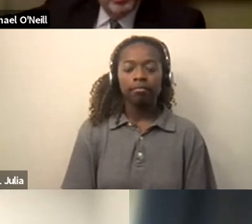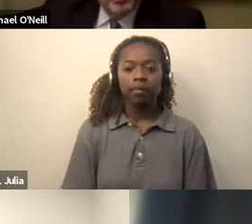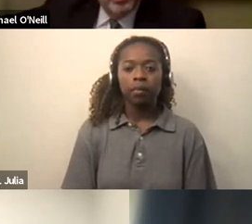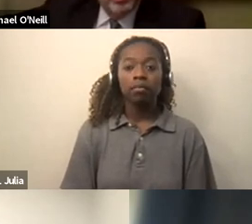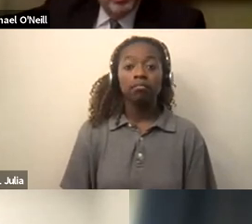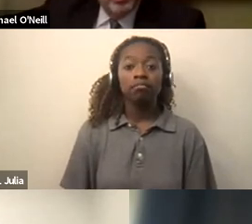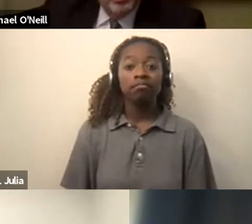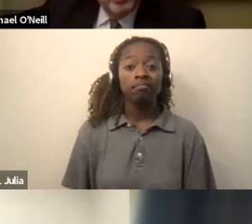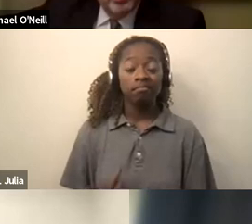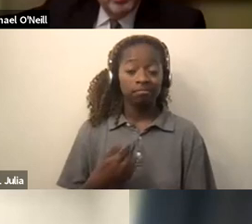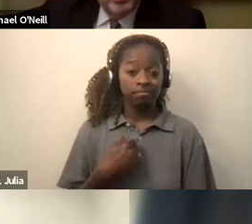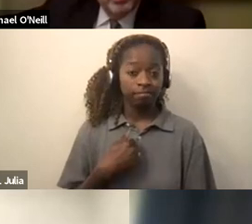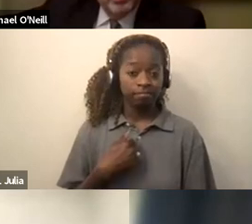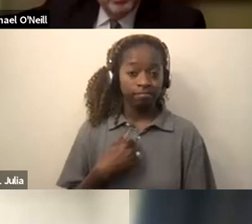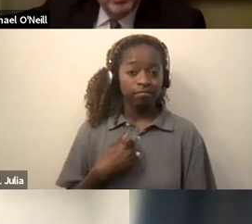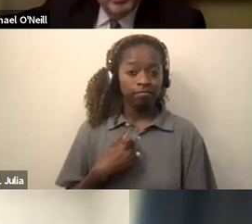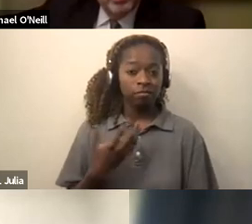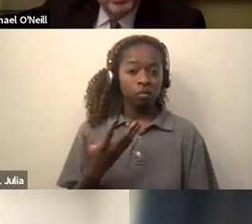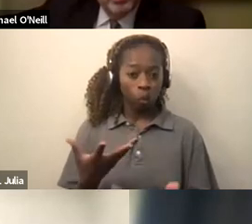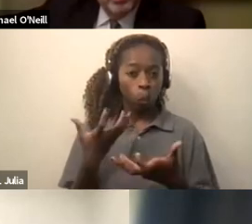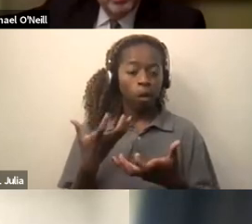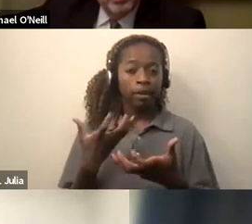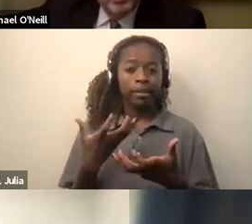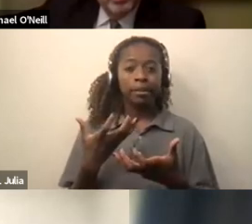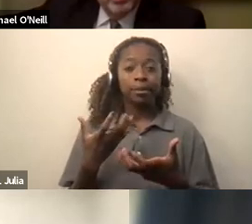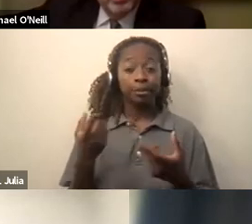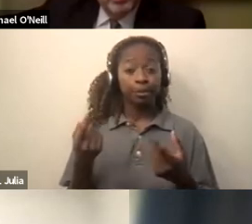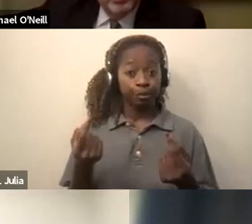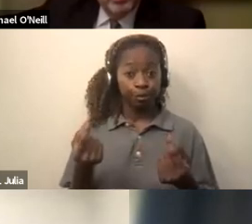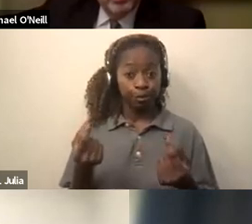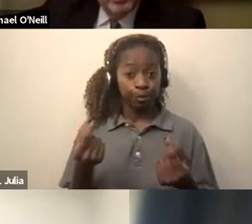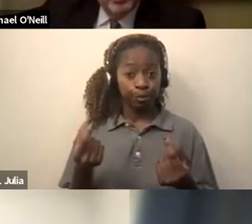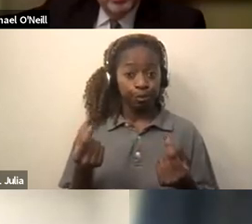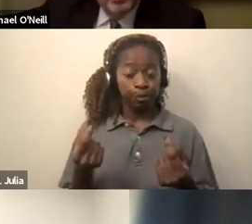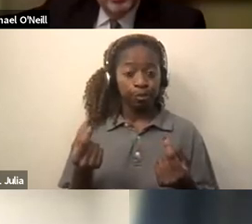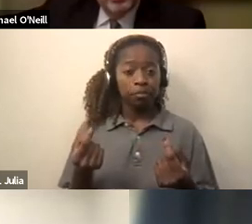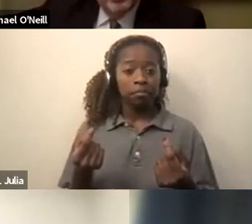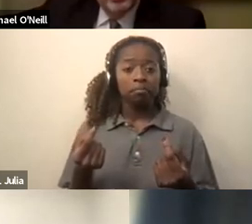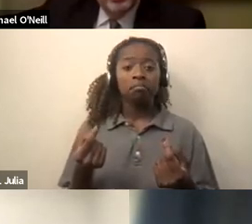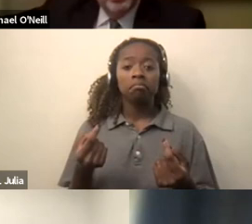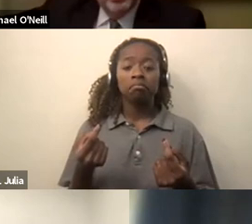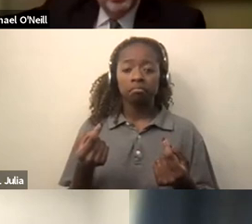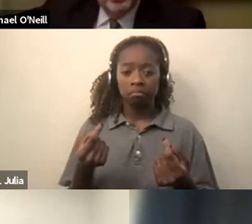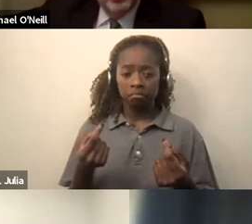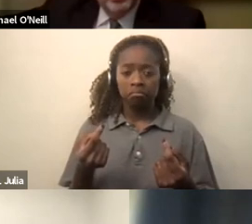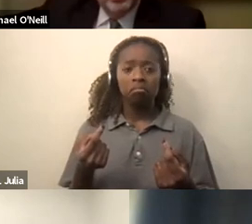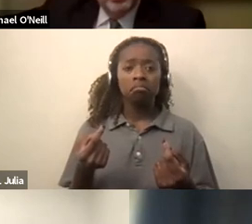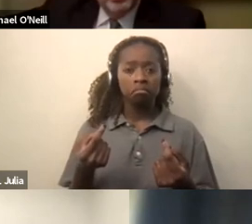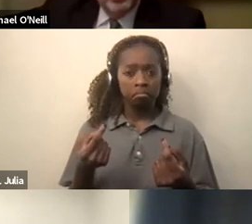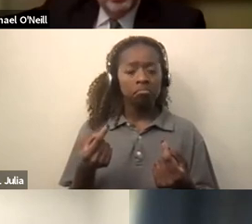i wanted to uh relate um something very stressful something very